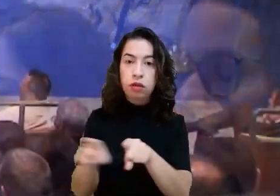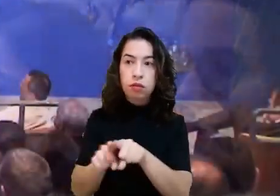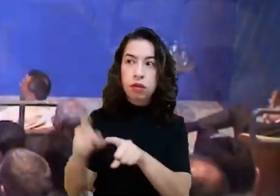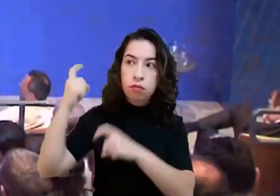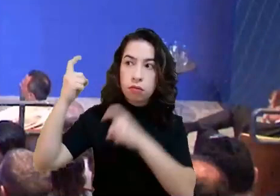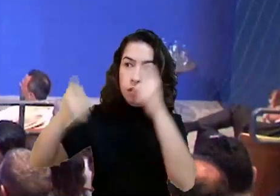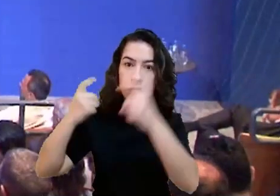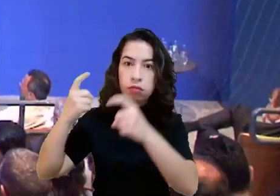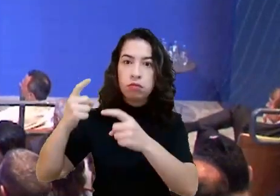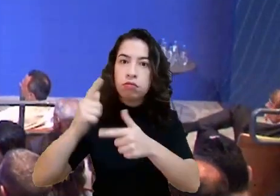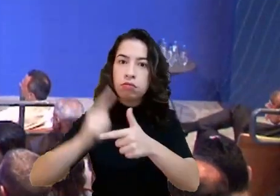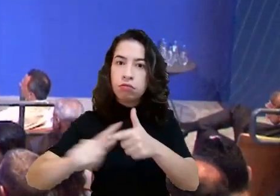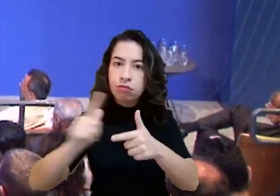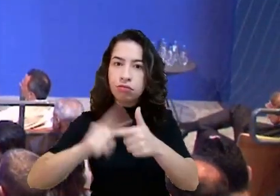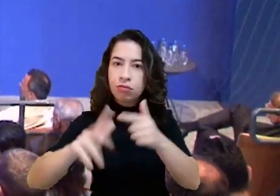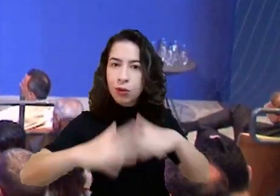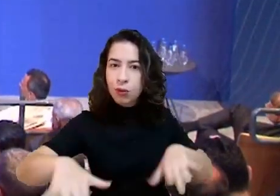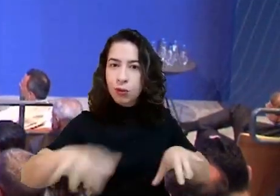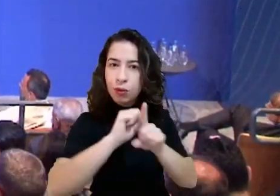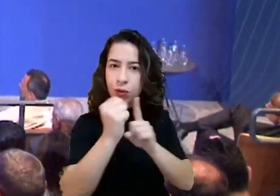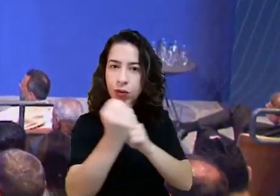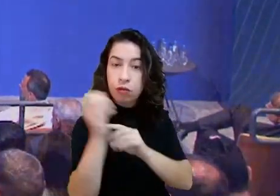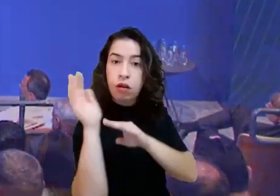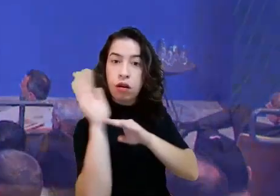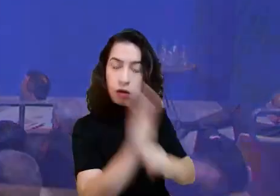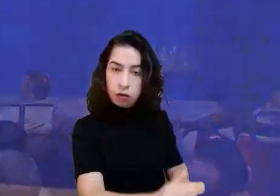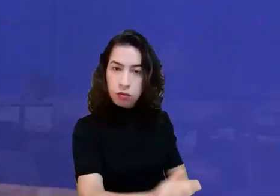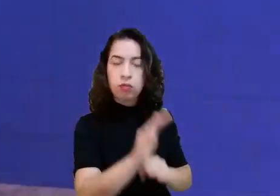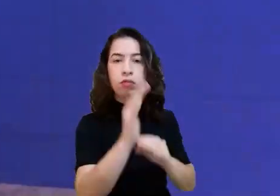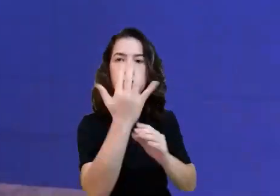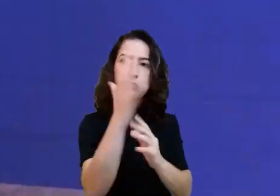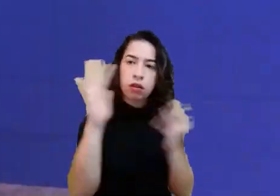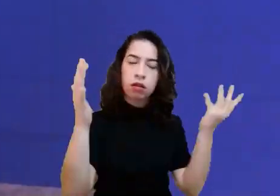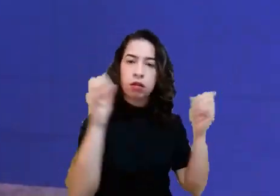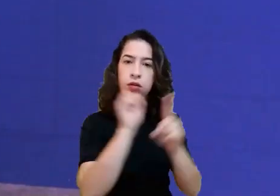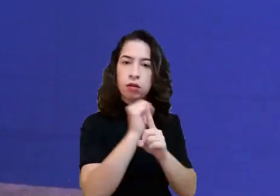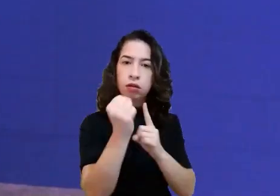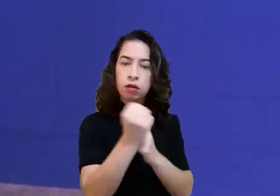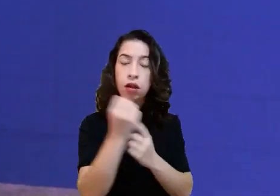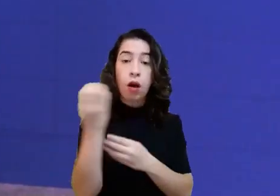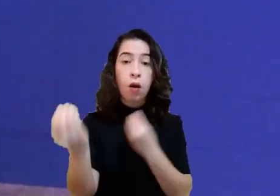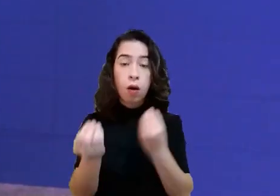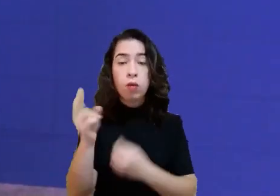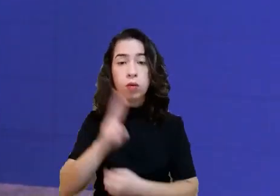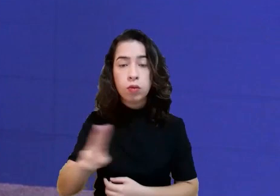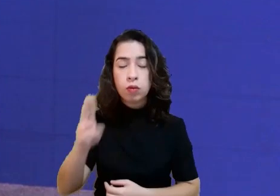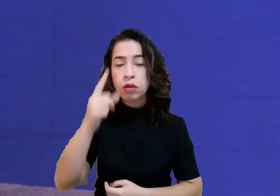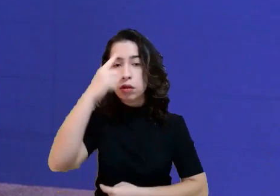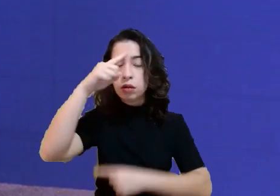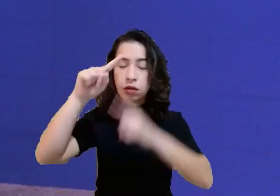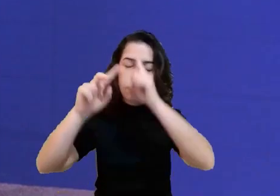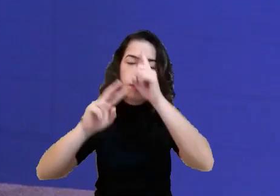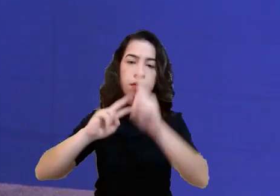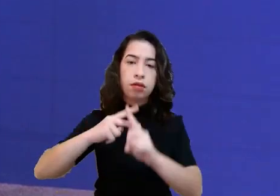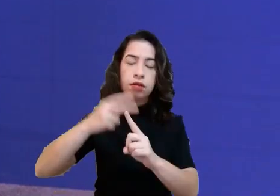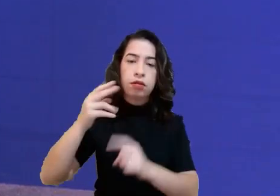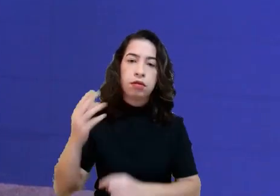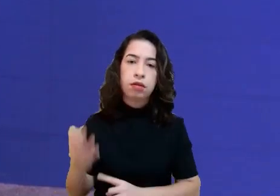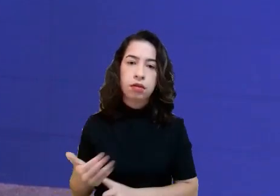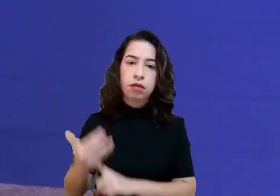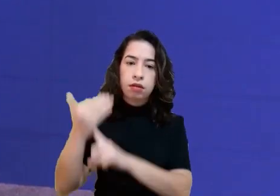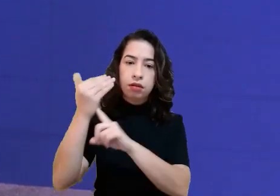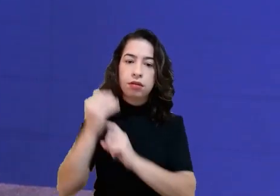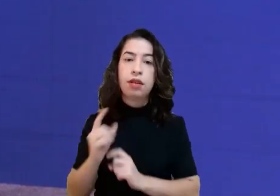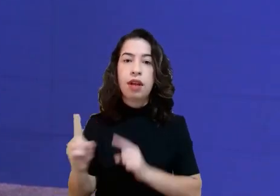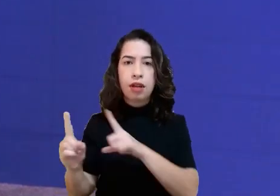to solve the main problems of the society, the environmental one and the social ones, with innovation technology. Andrea recently was